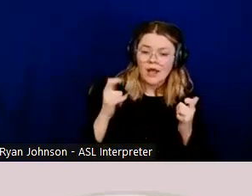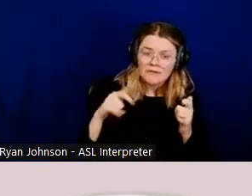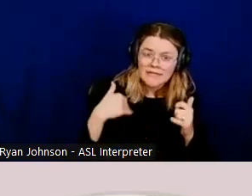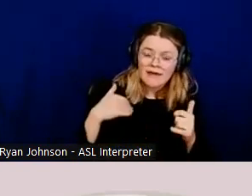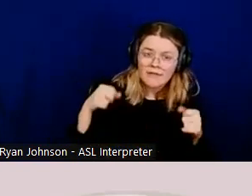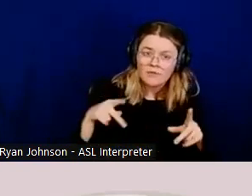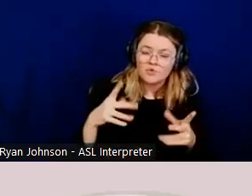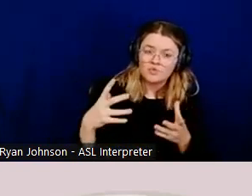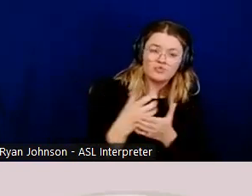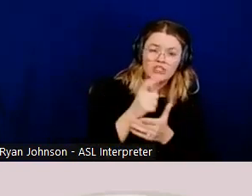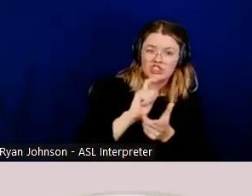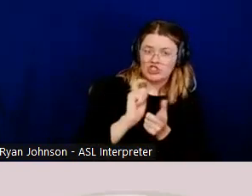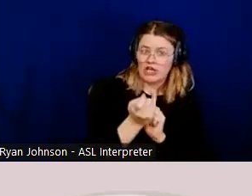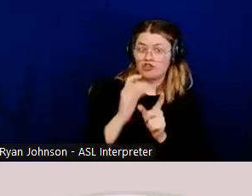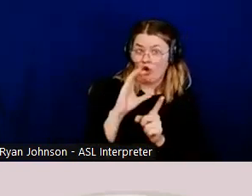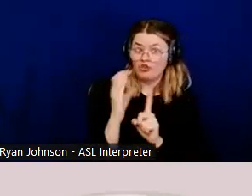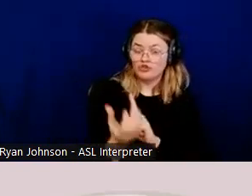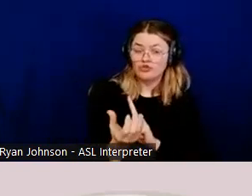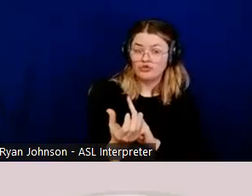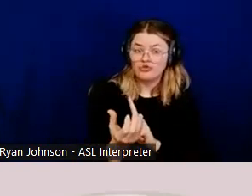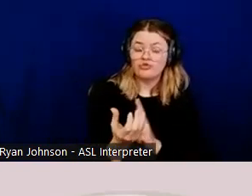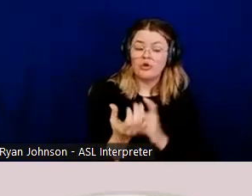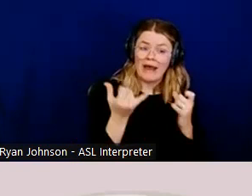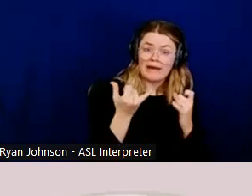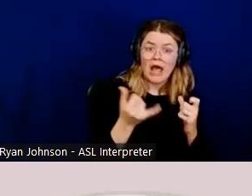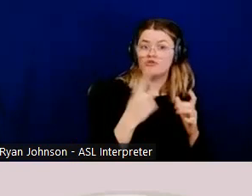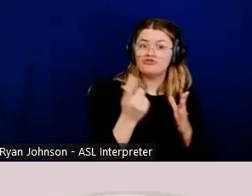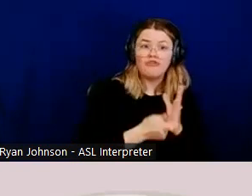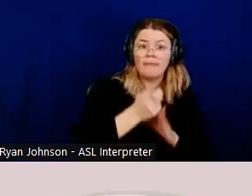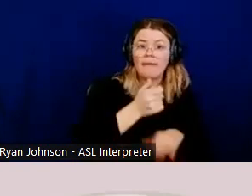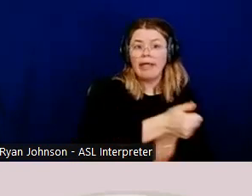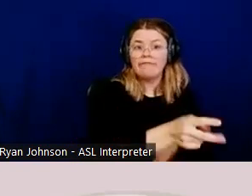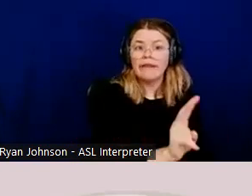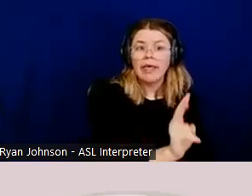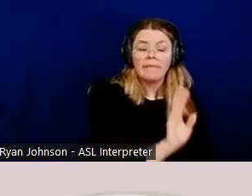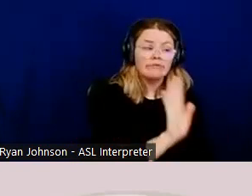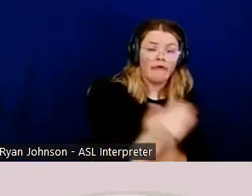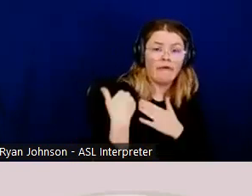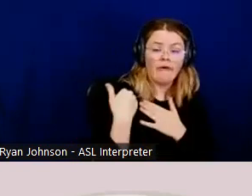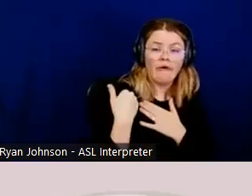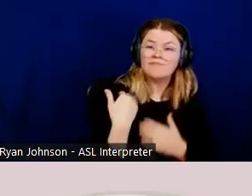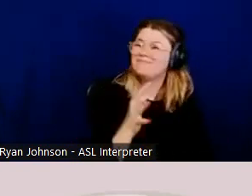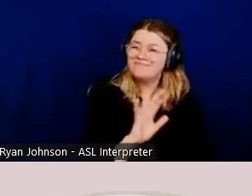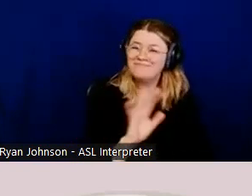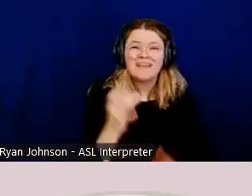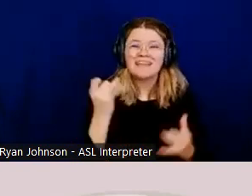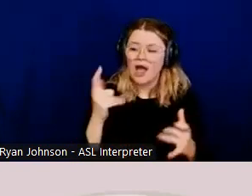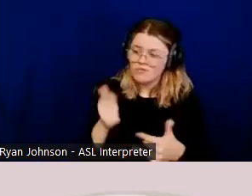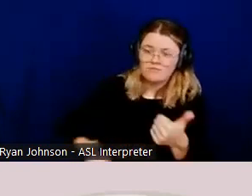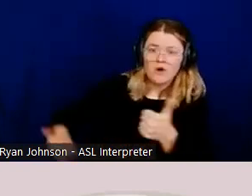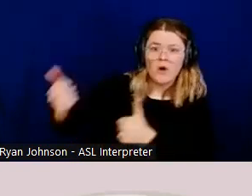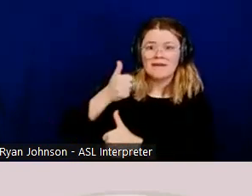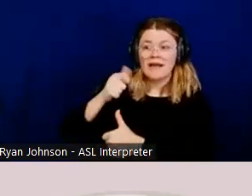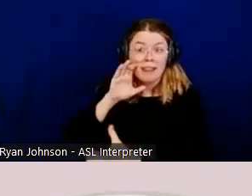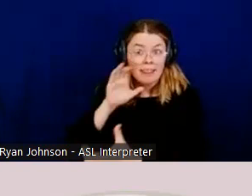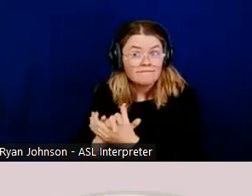blaming and minimizing the impact of abuse to centering validation, belief, and autonomy of